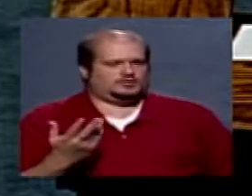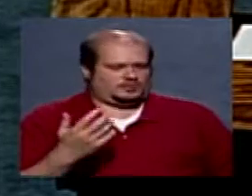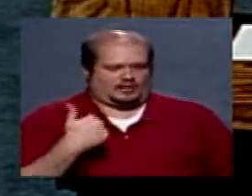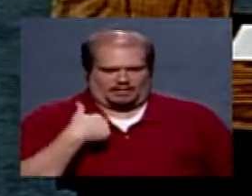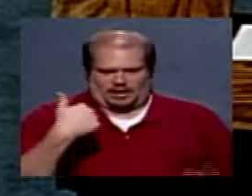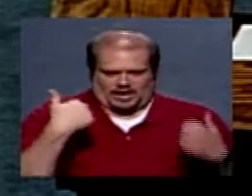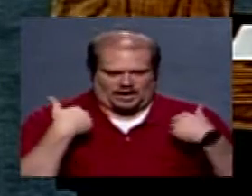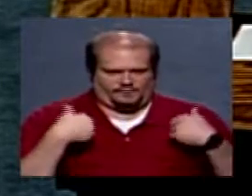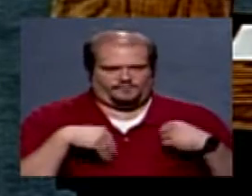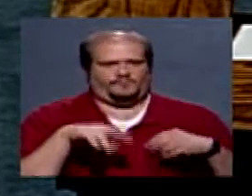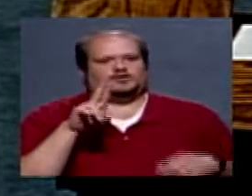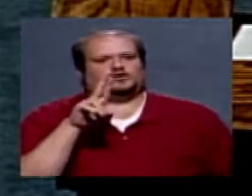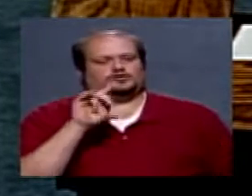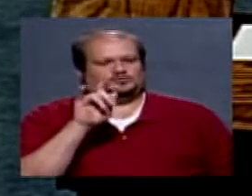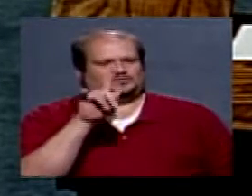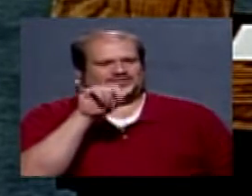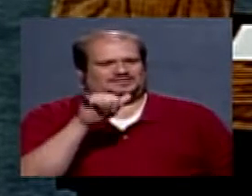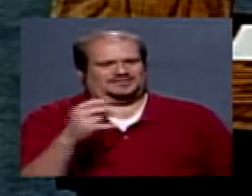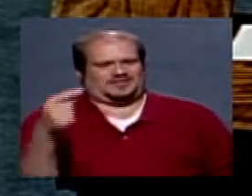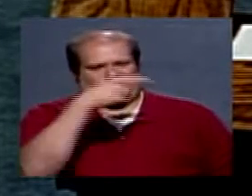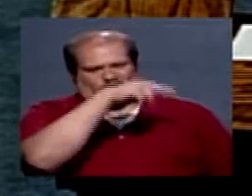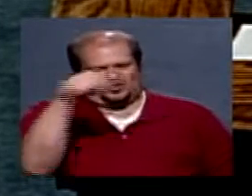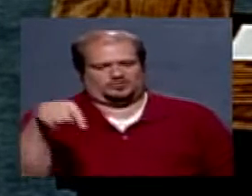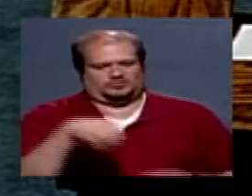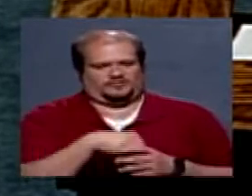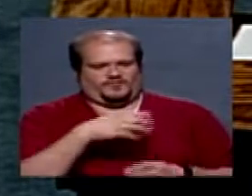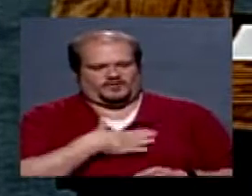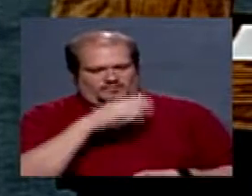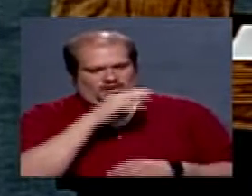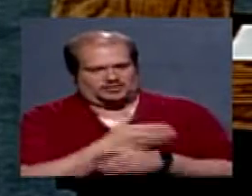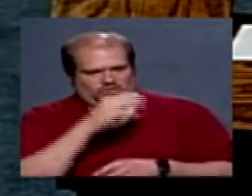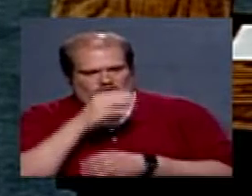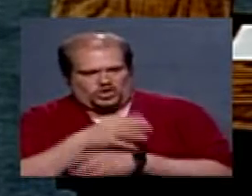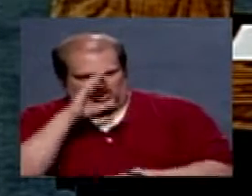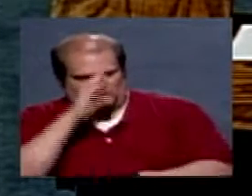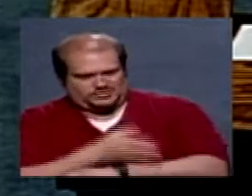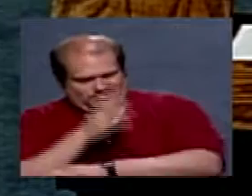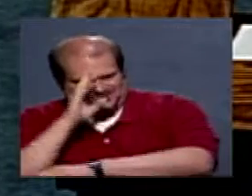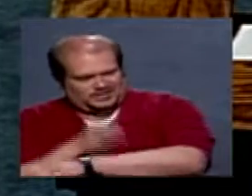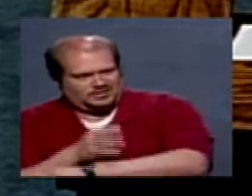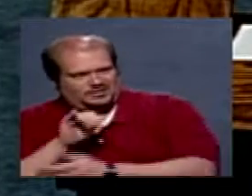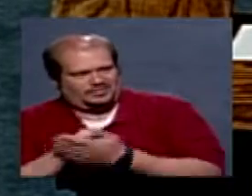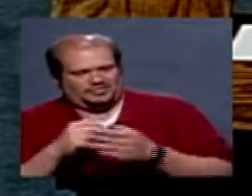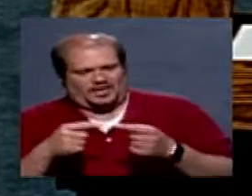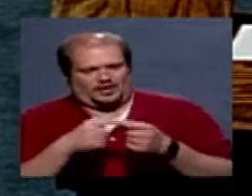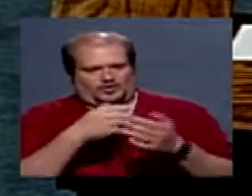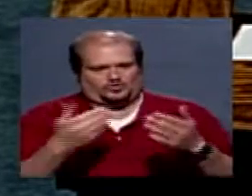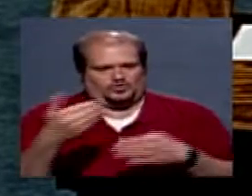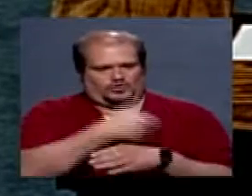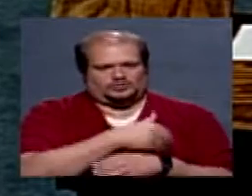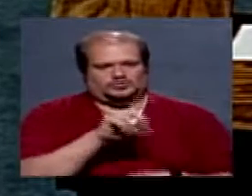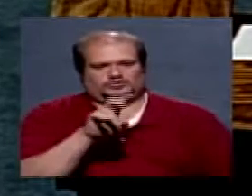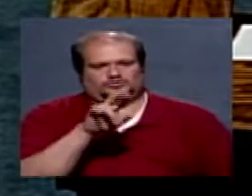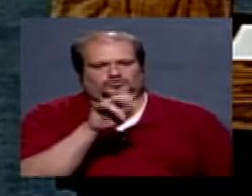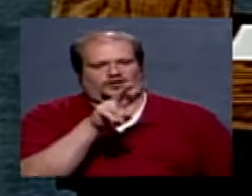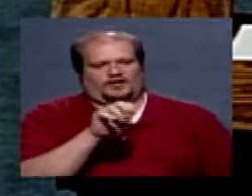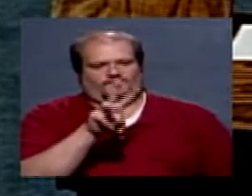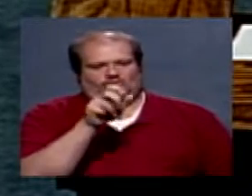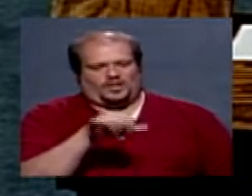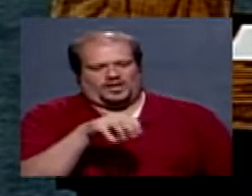I have utilities that cross over into my daughter and son, that crosses over the driveway into